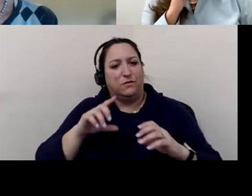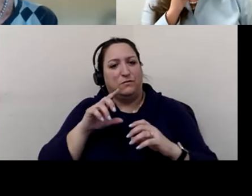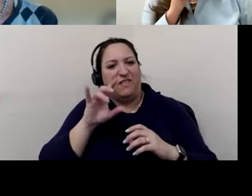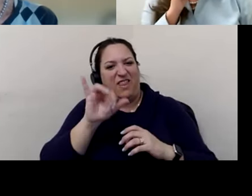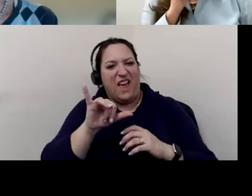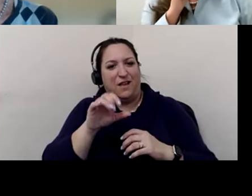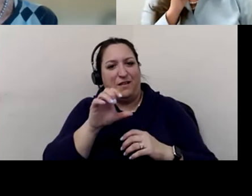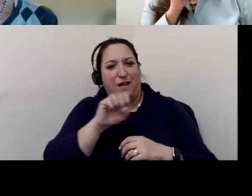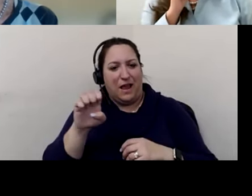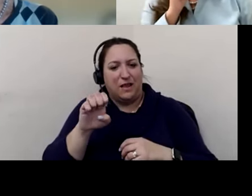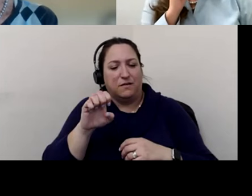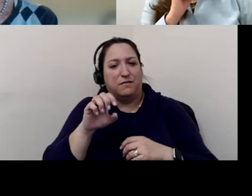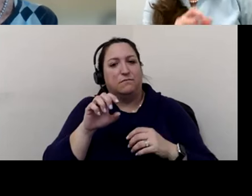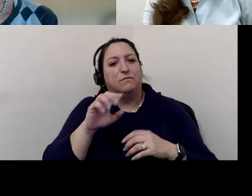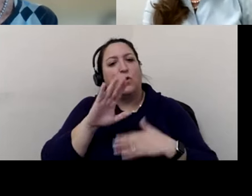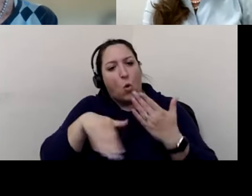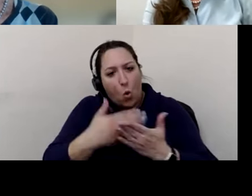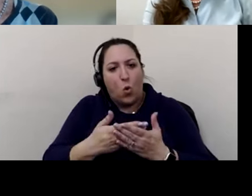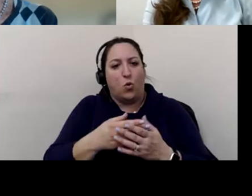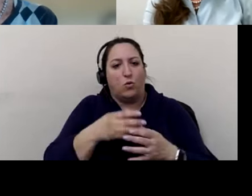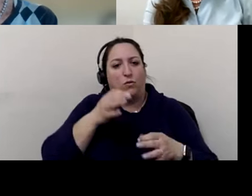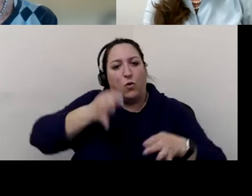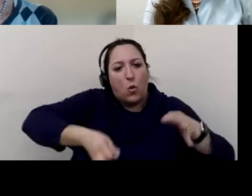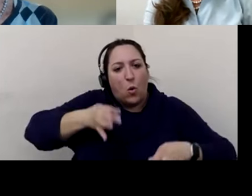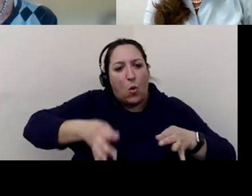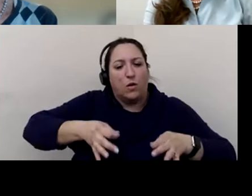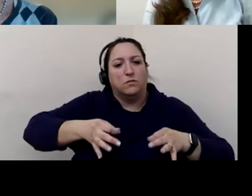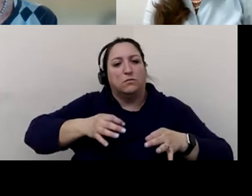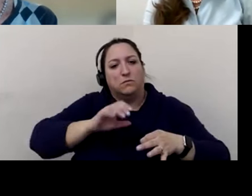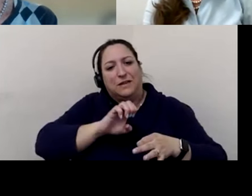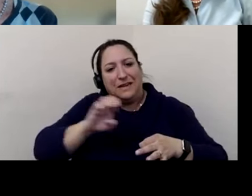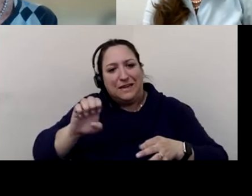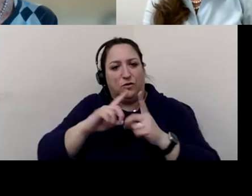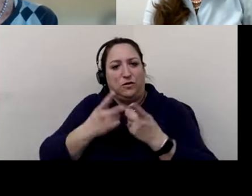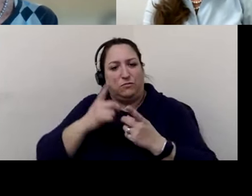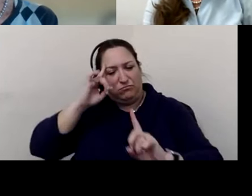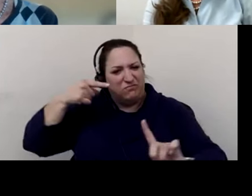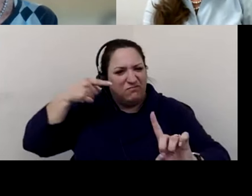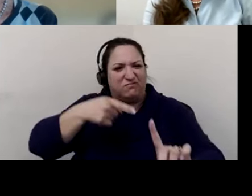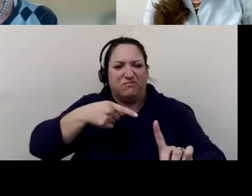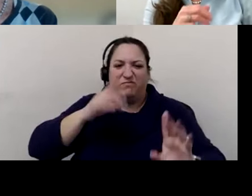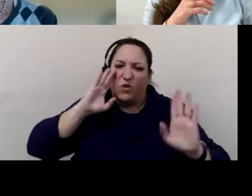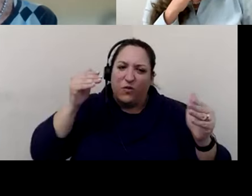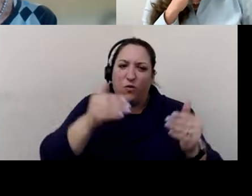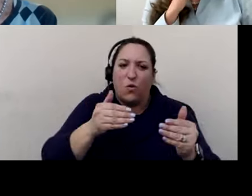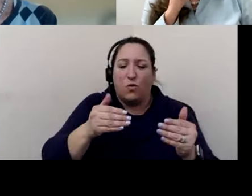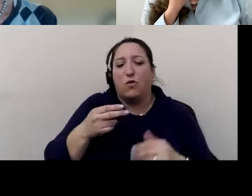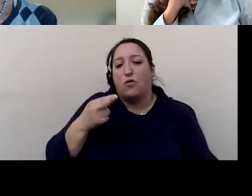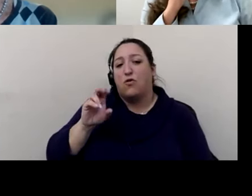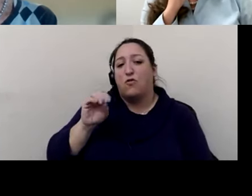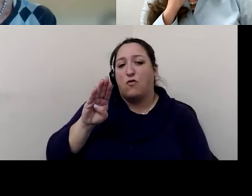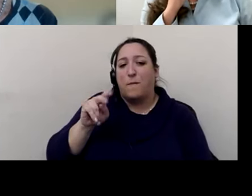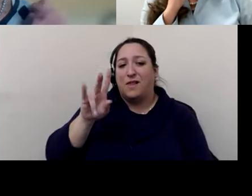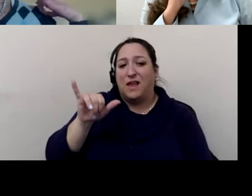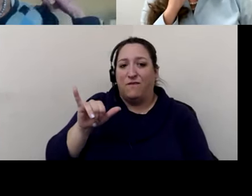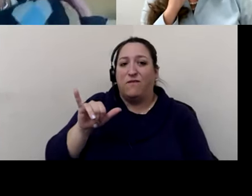is a case that the entire court in the Eastern District is dedicated to. Doesn't hurt, you know, that Rob Levy, who was my predecessor